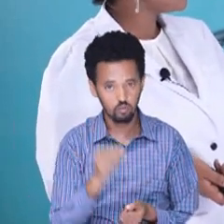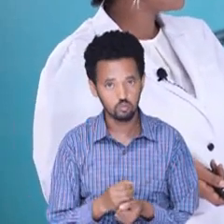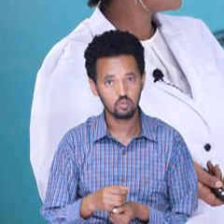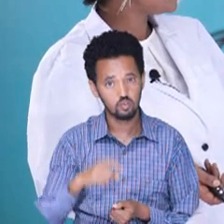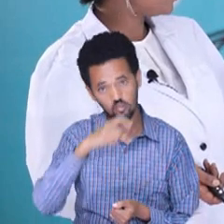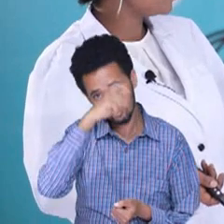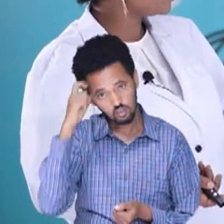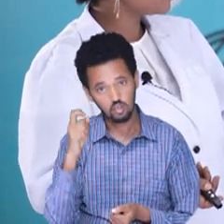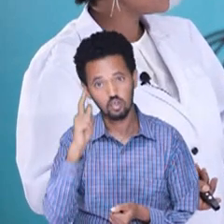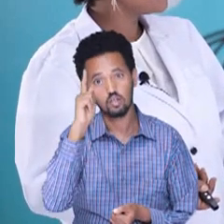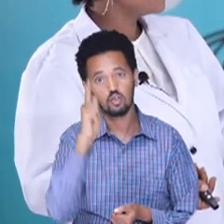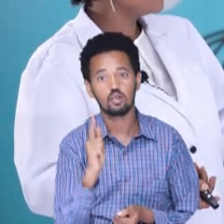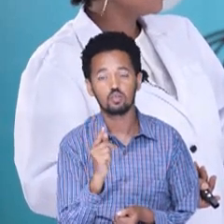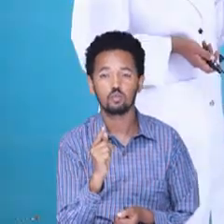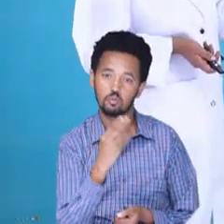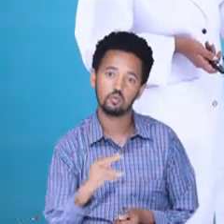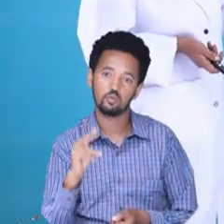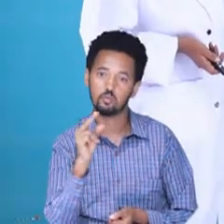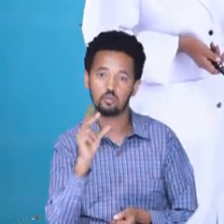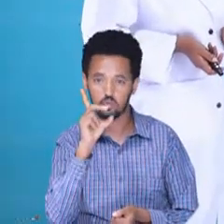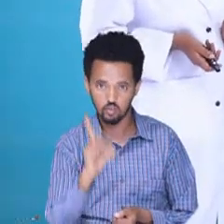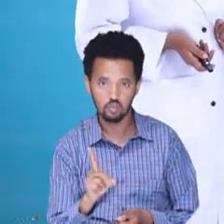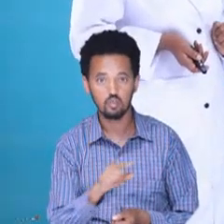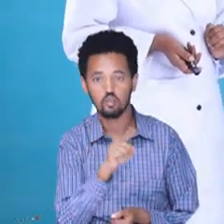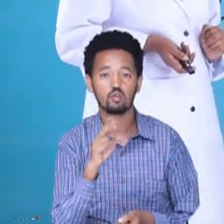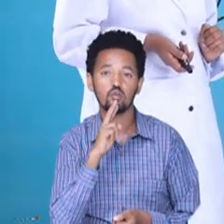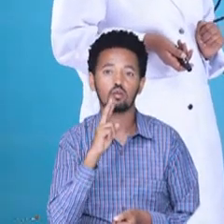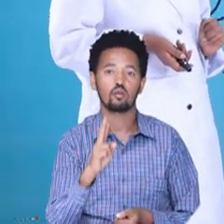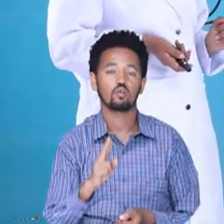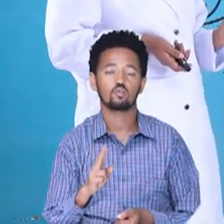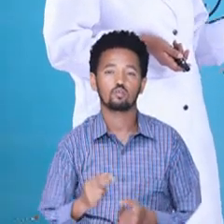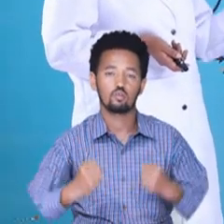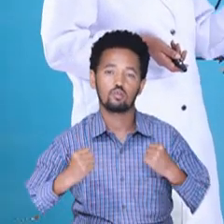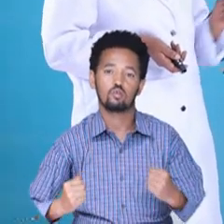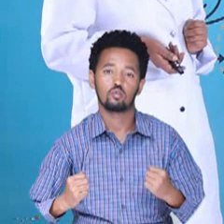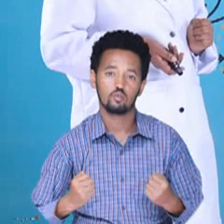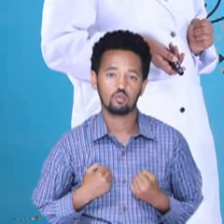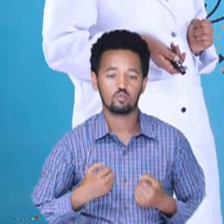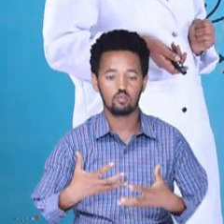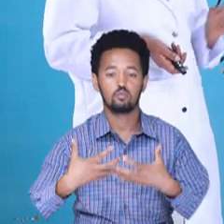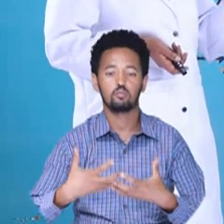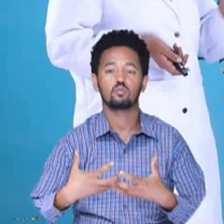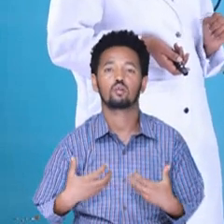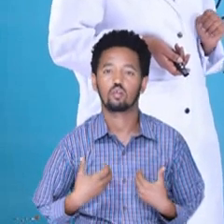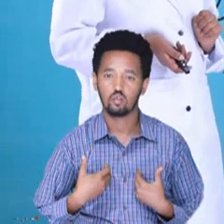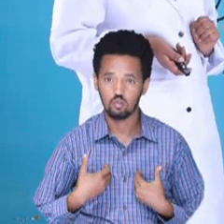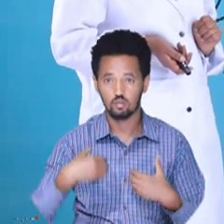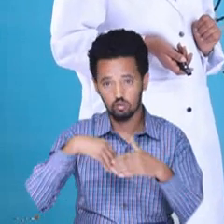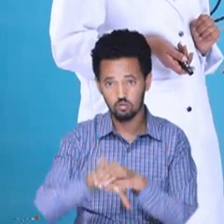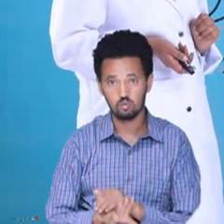and Namibia desert. They are potentially fertile in terms of mineral content. They